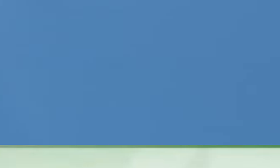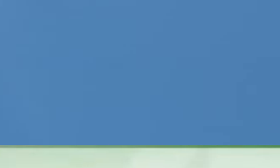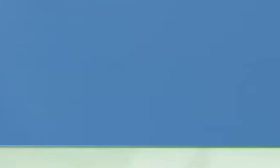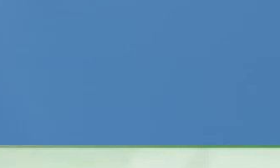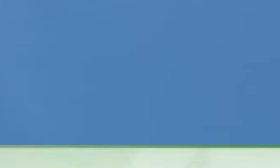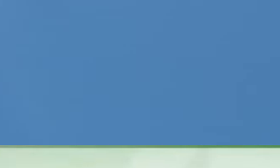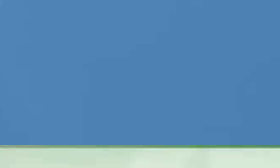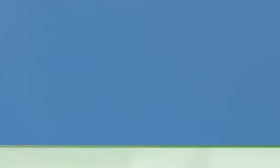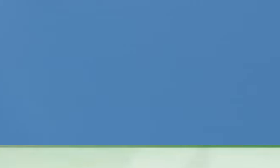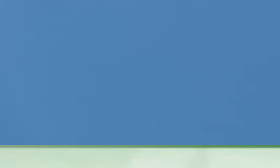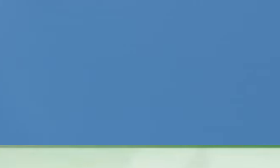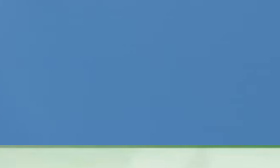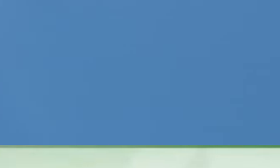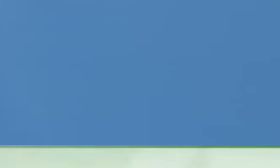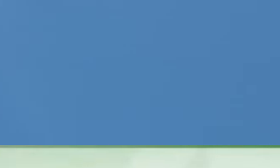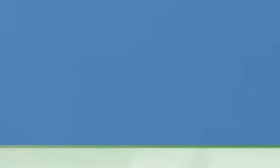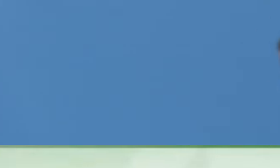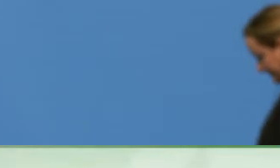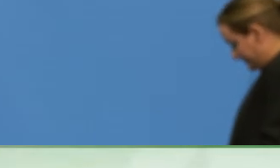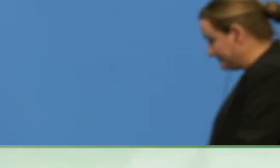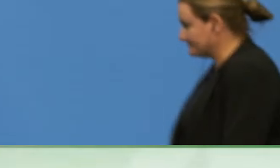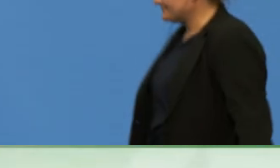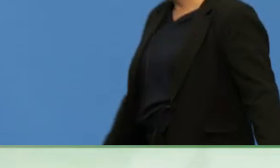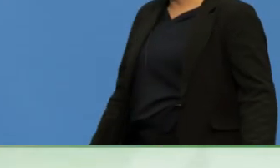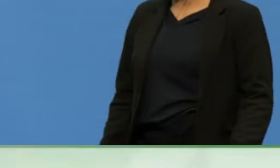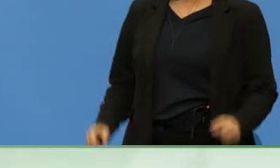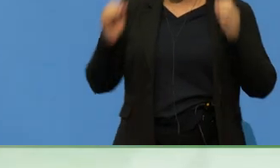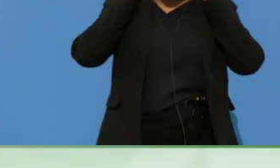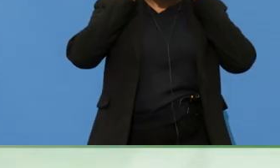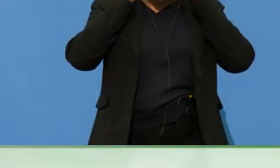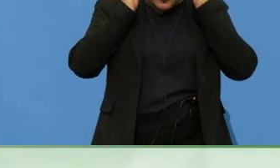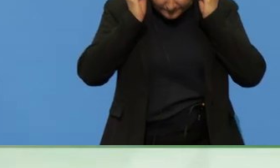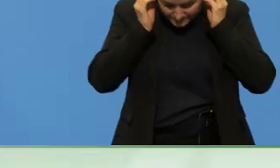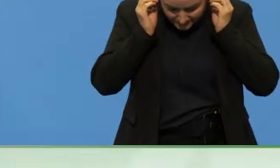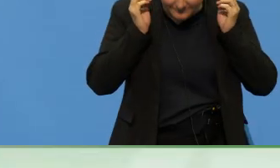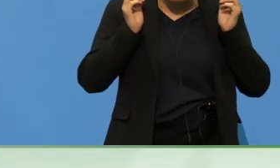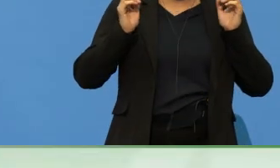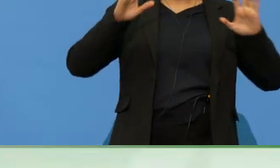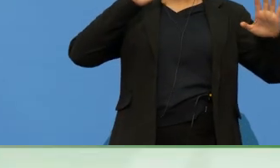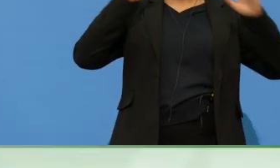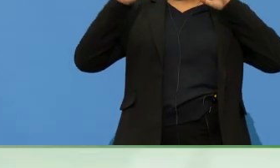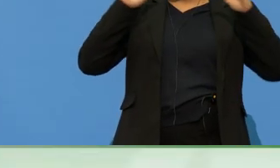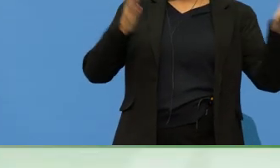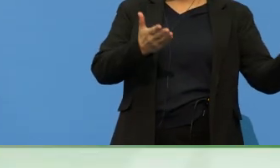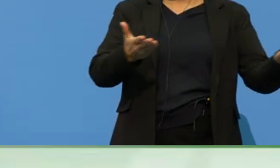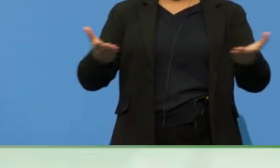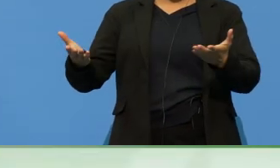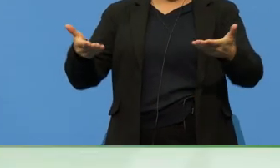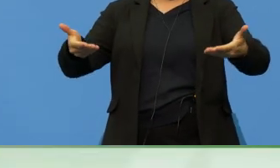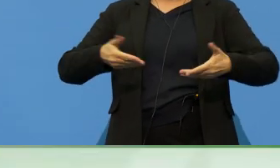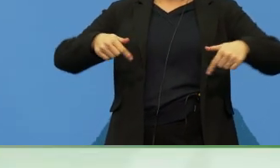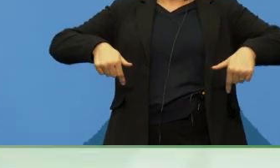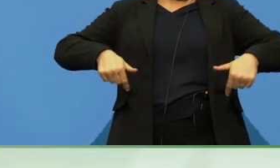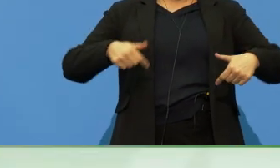everyone, and good afternoon, and welcome to this session on universal